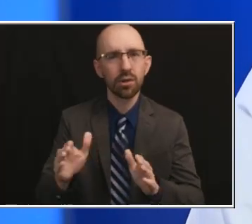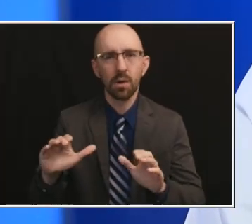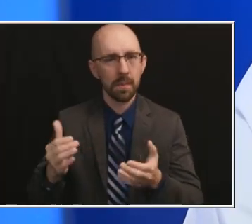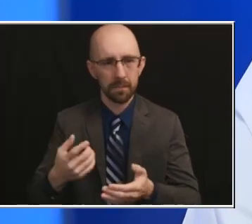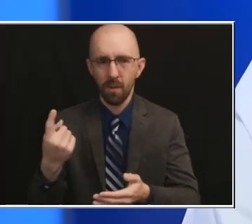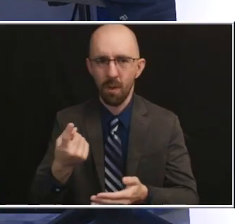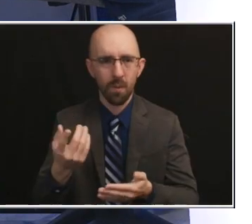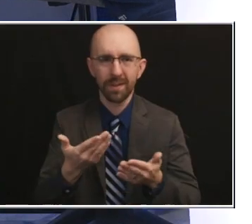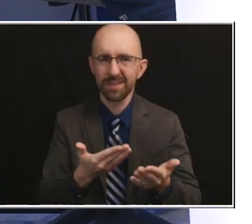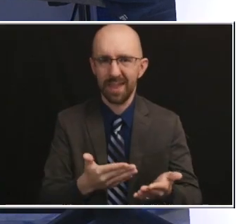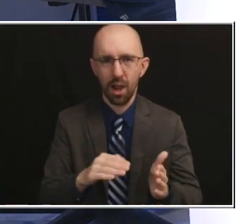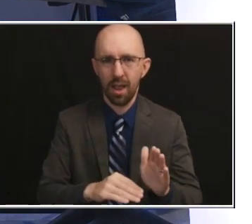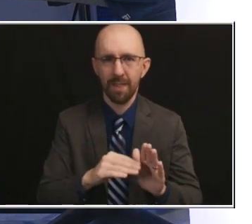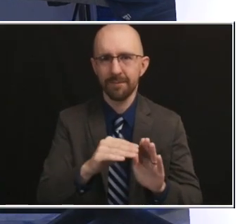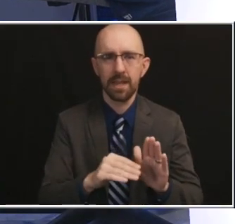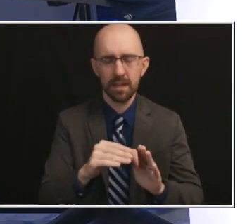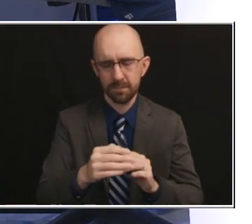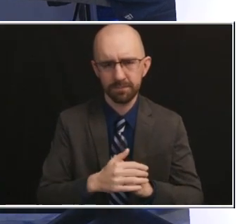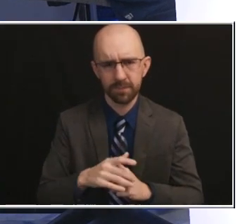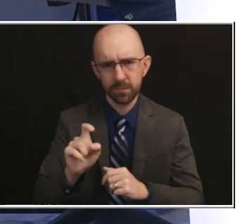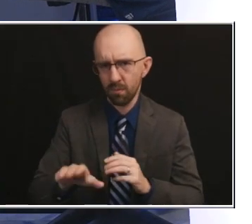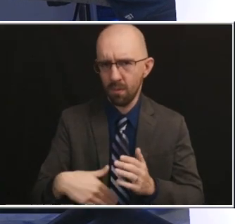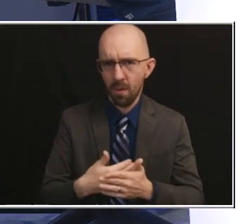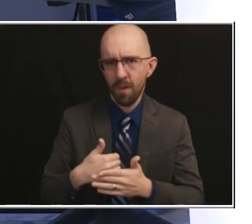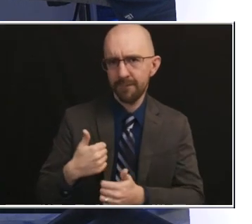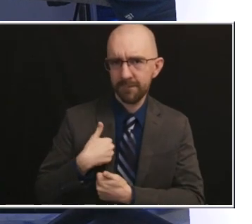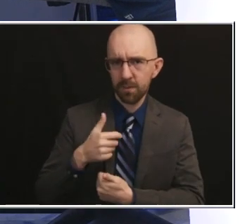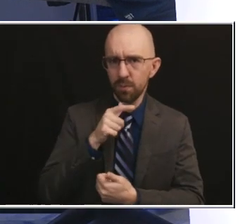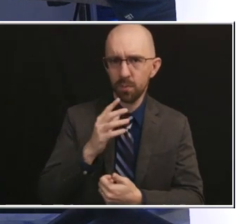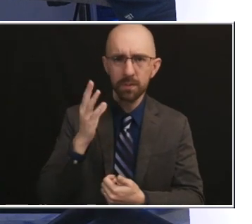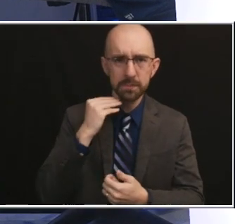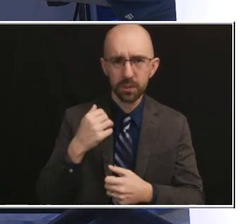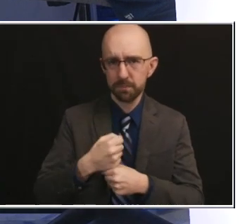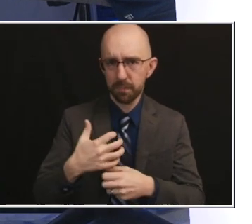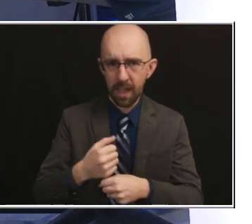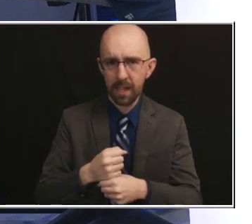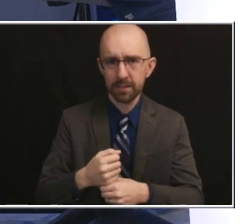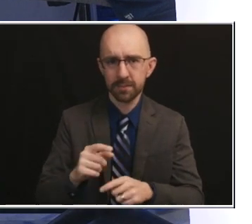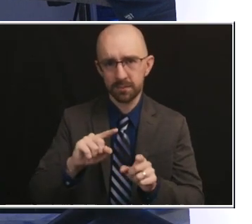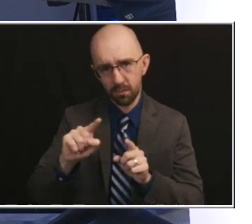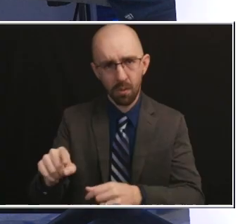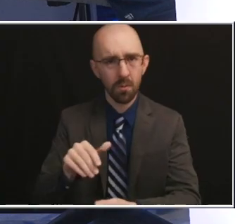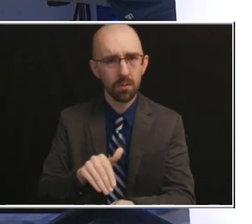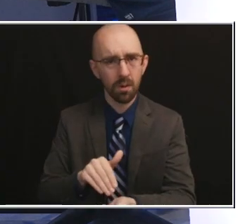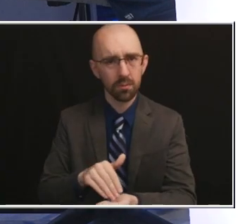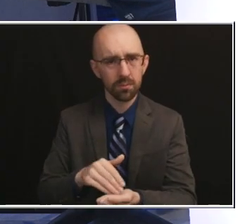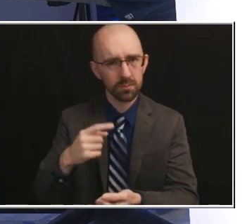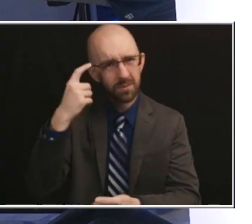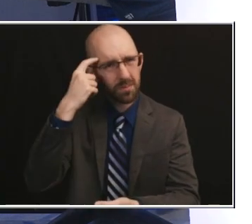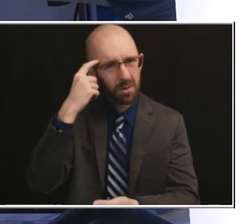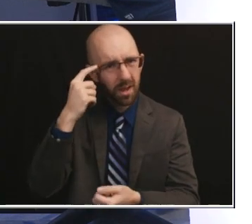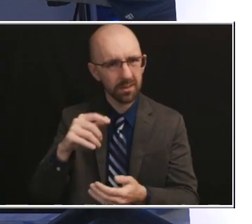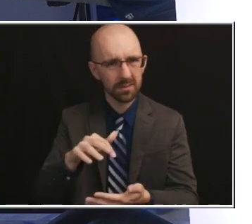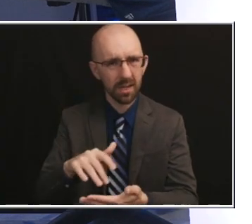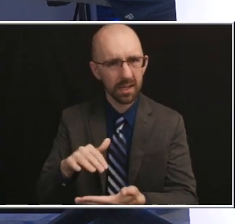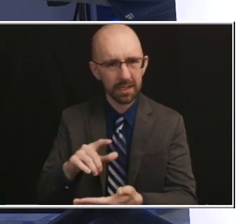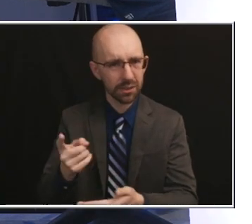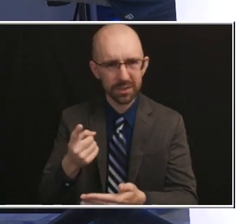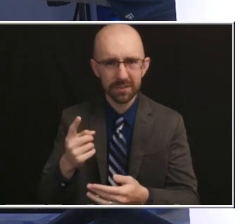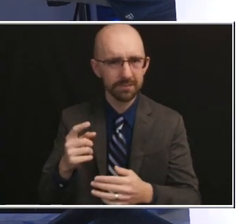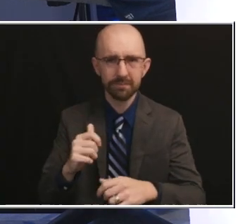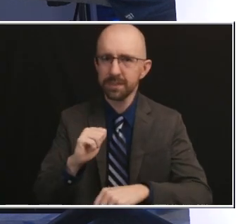Should all veterans who've suffered a blast injury in their lives be seeing a neurologist just to lay the groundwork of